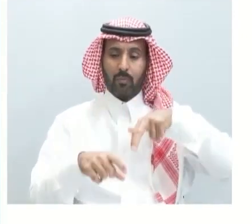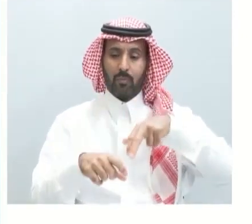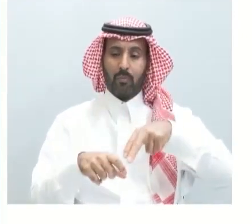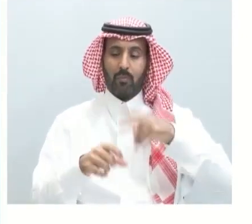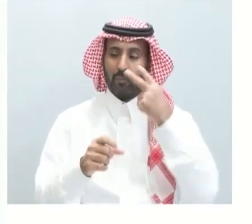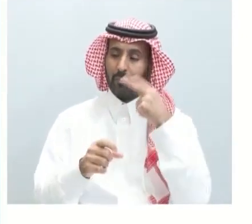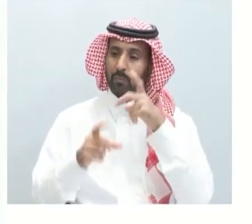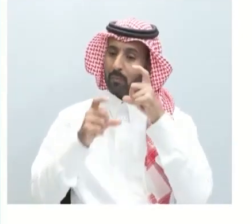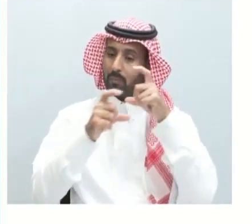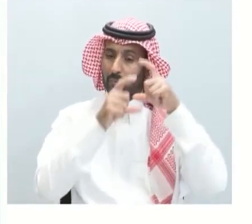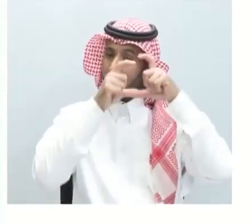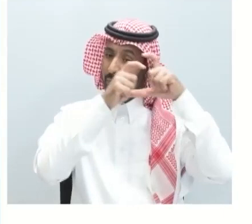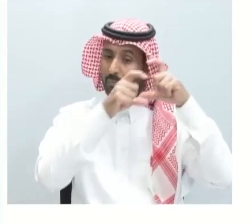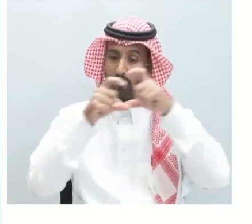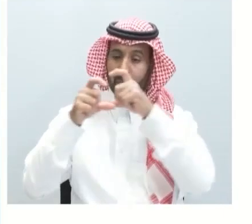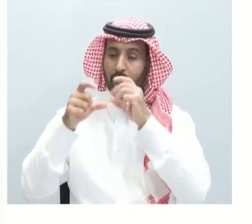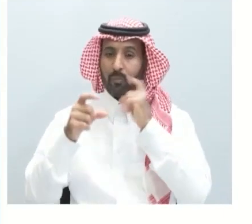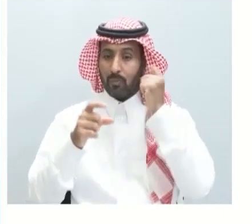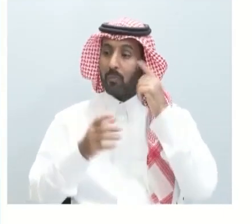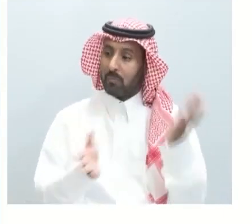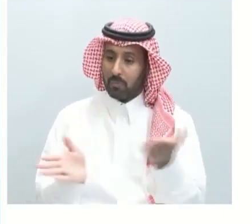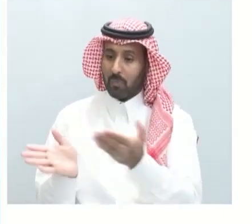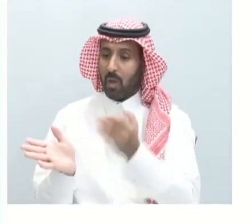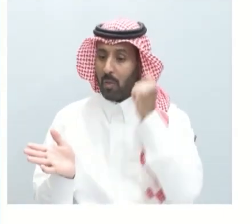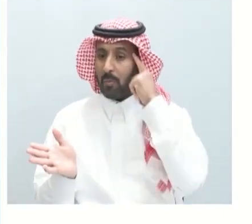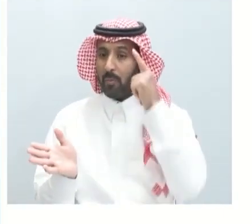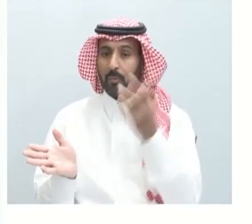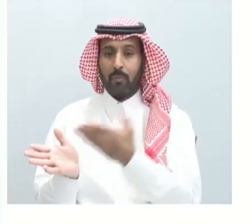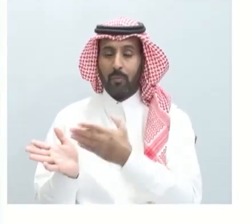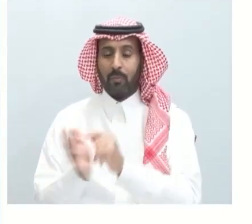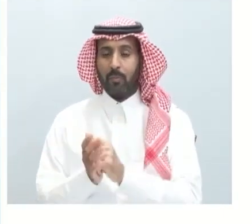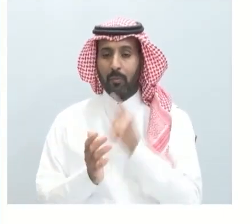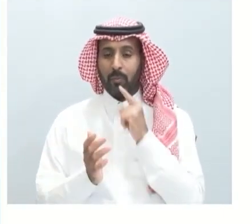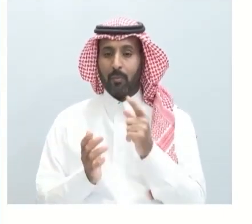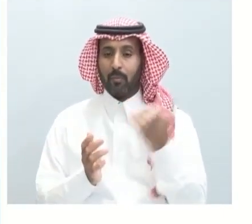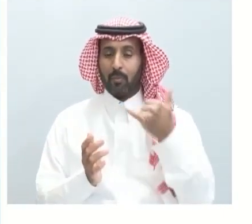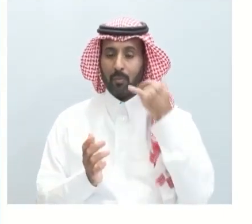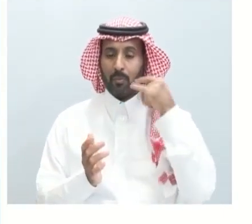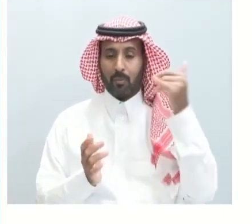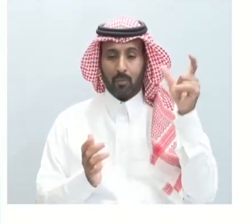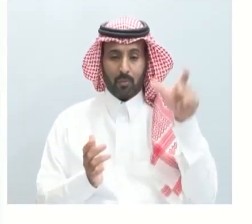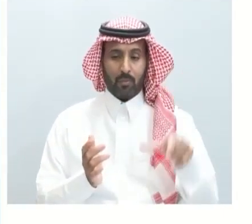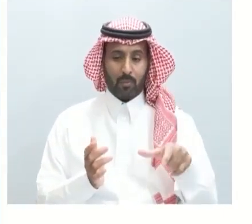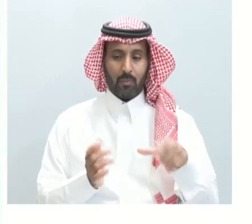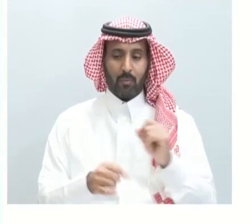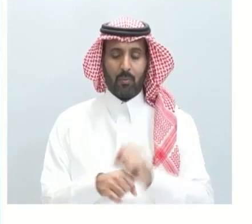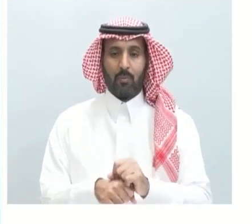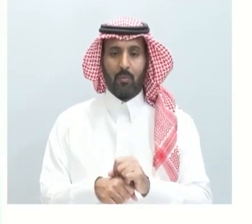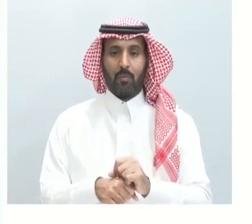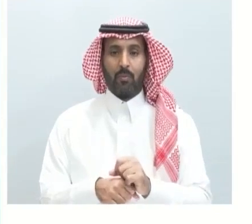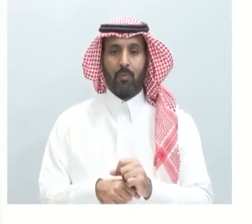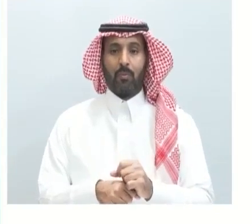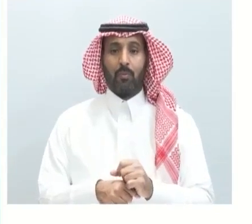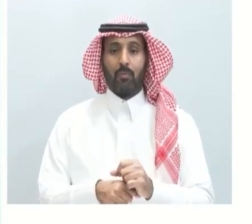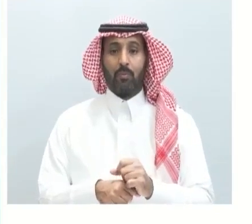red carpet it's a sign of welcome for a famous or important important person so to roll to roll